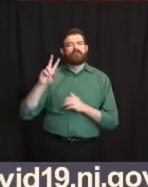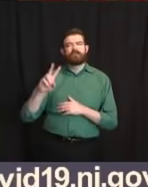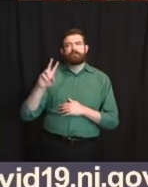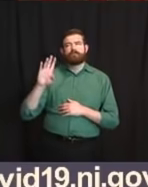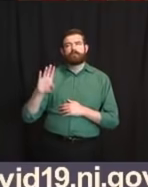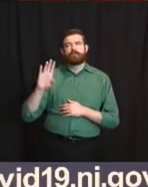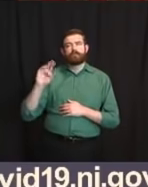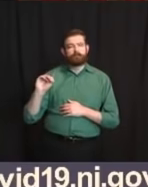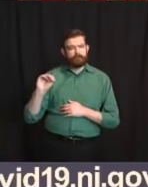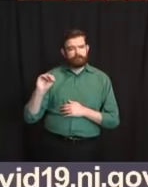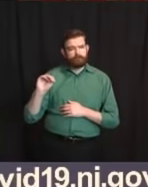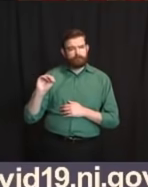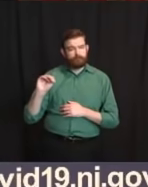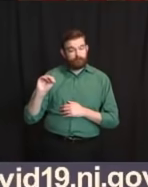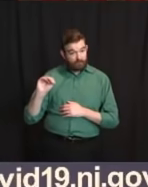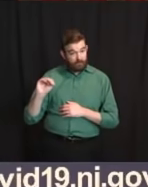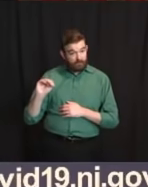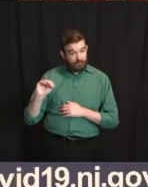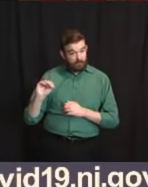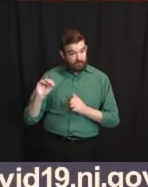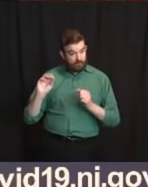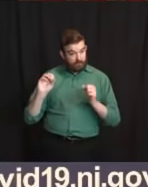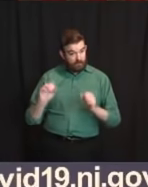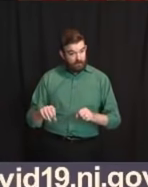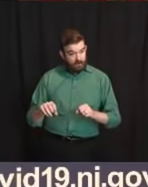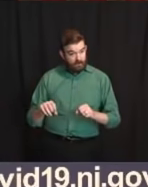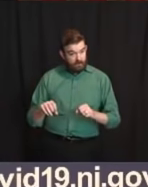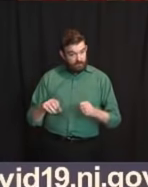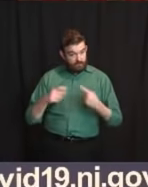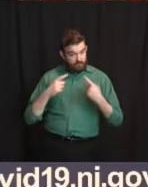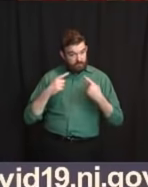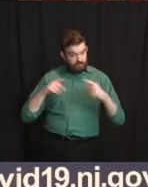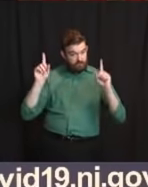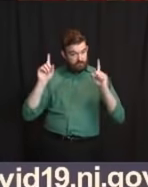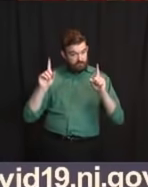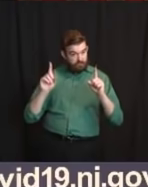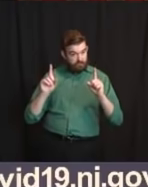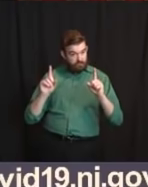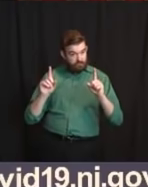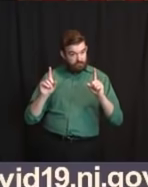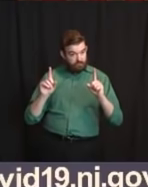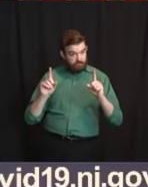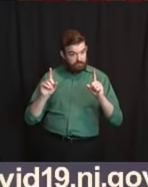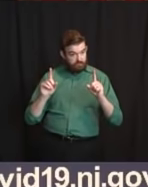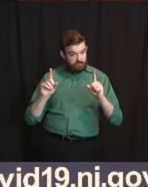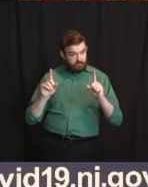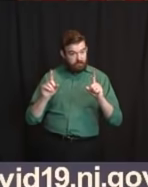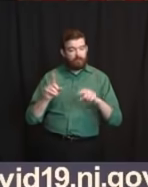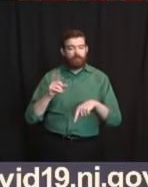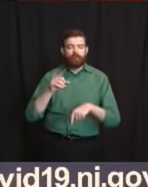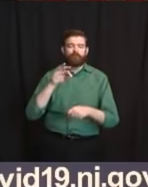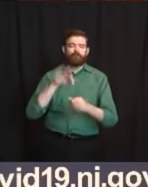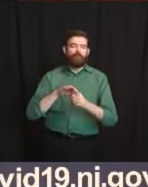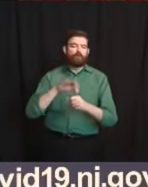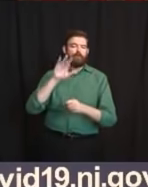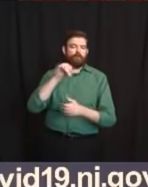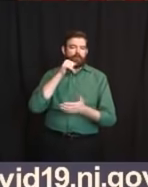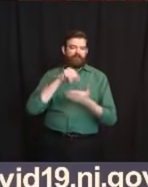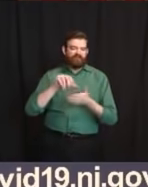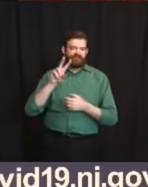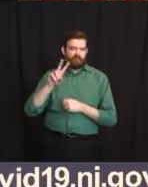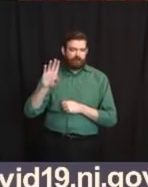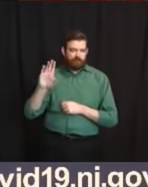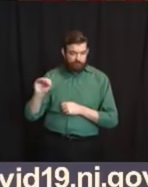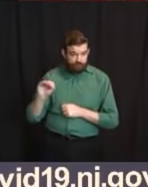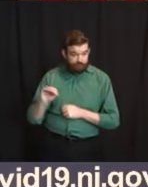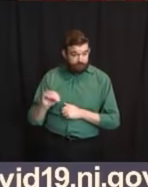do you have any plans to extend the acceptance period for mail-in ballots received in the May 12 races?